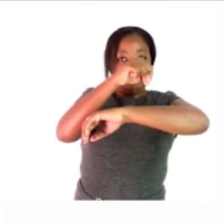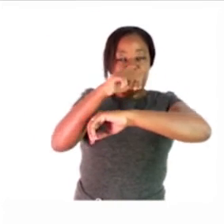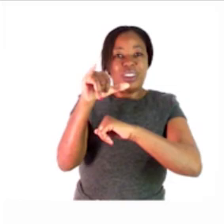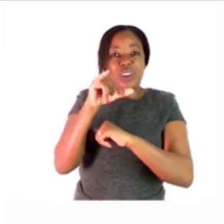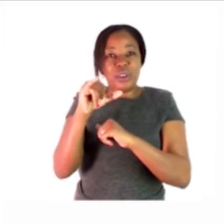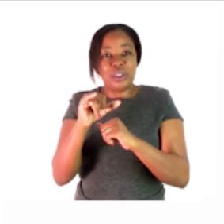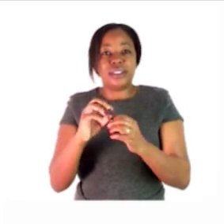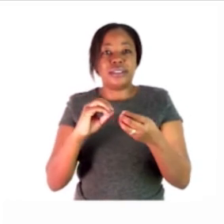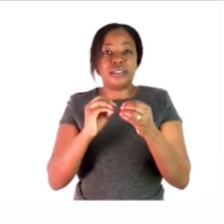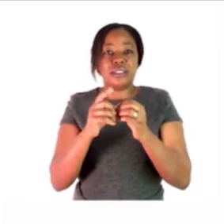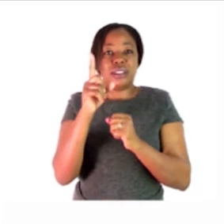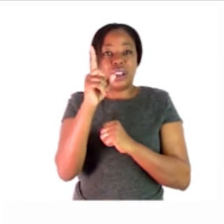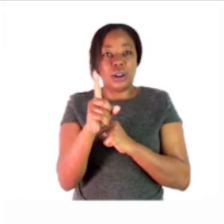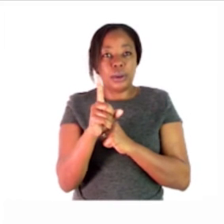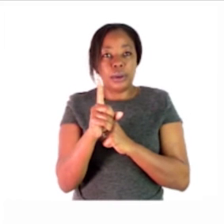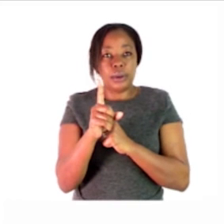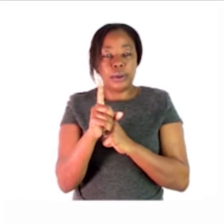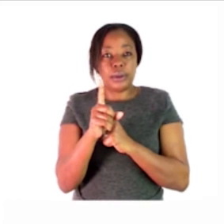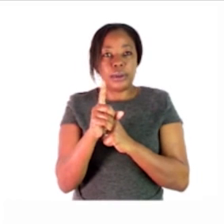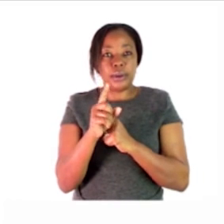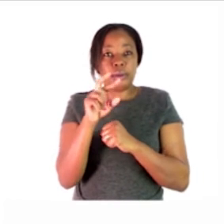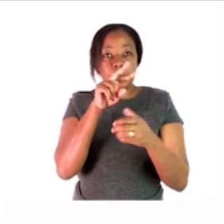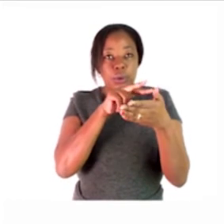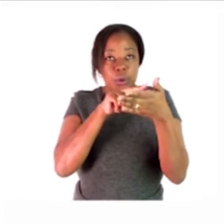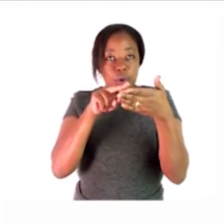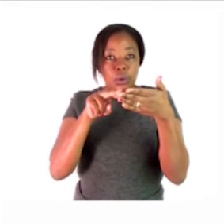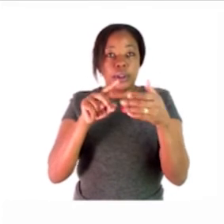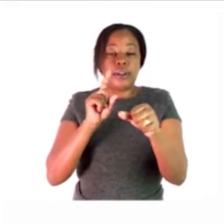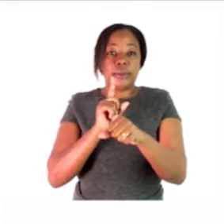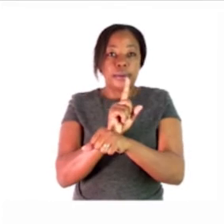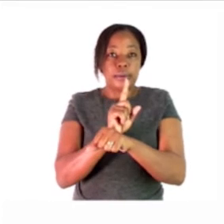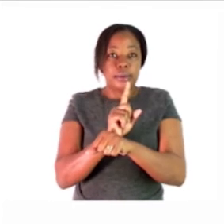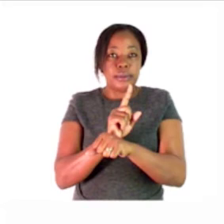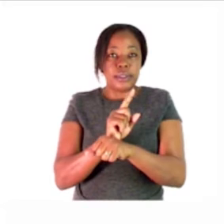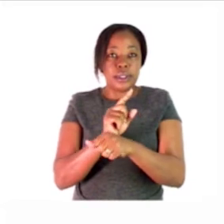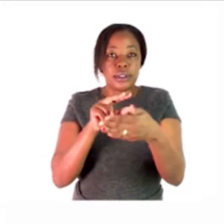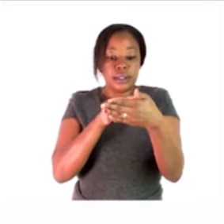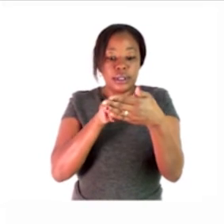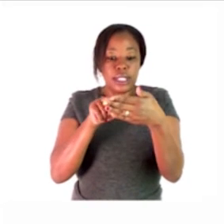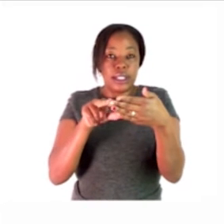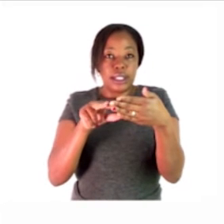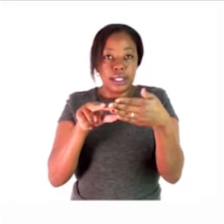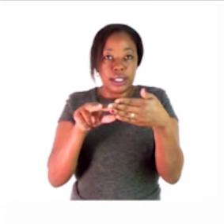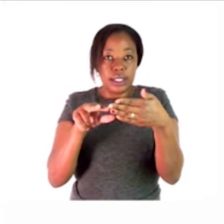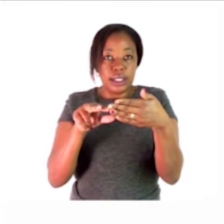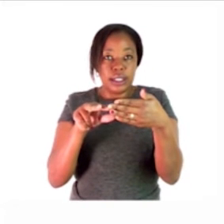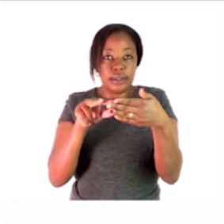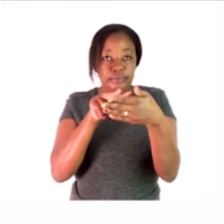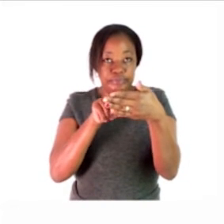sentence first. After reading the sentence, then that is when you can find out which word, which homonym will